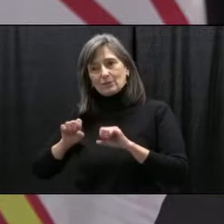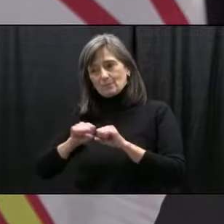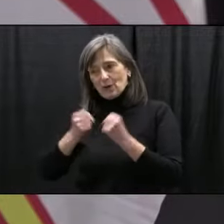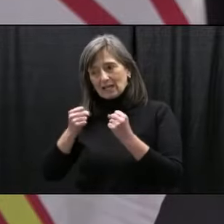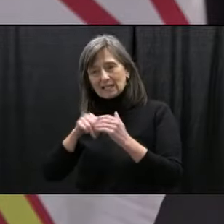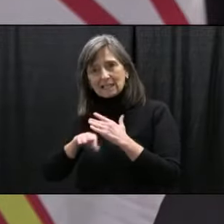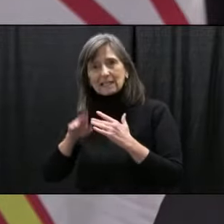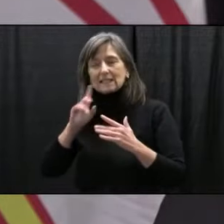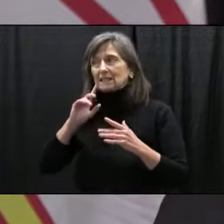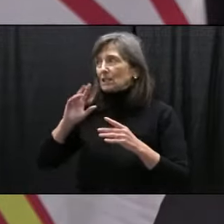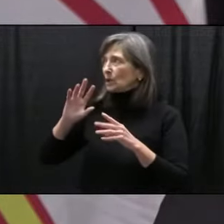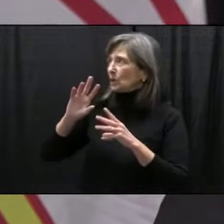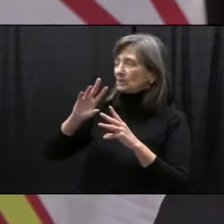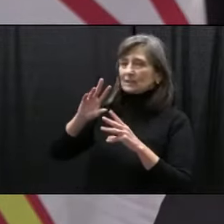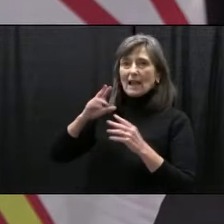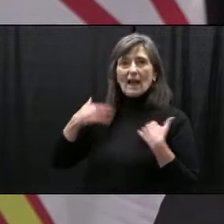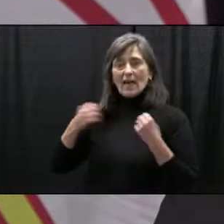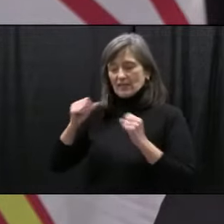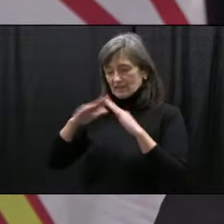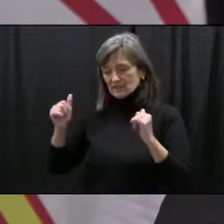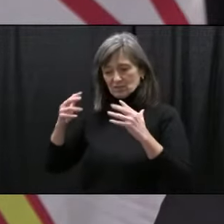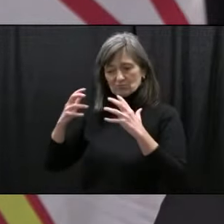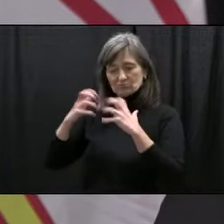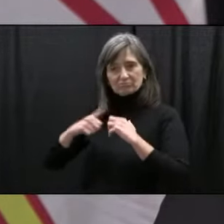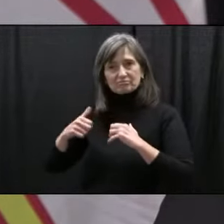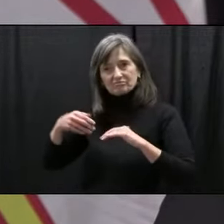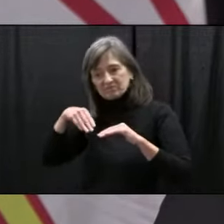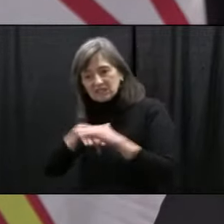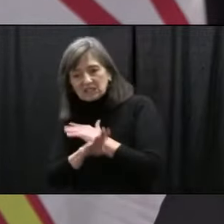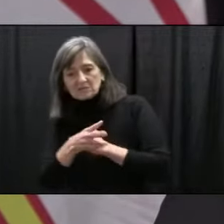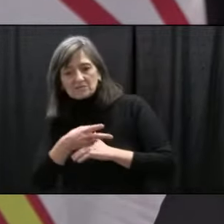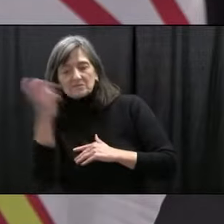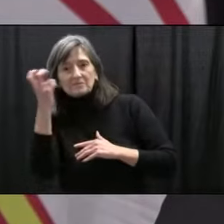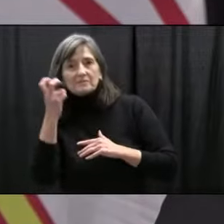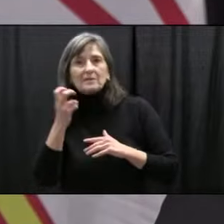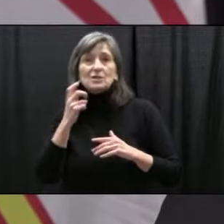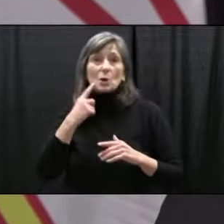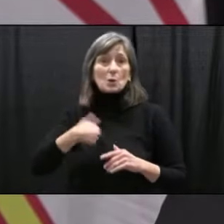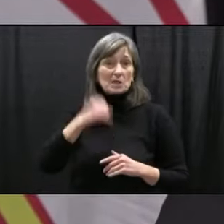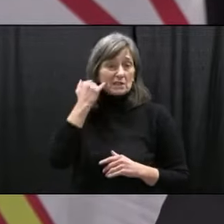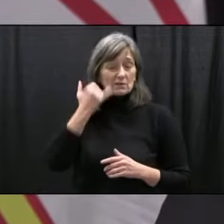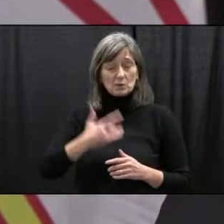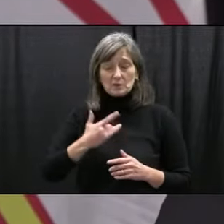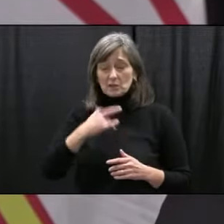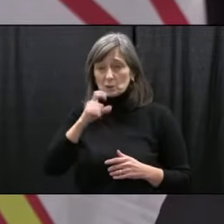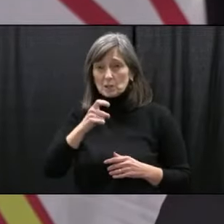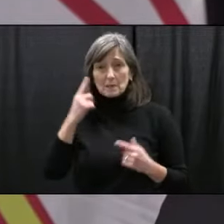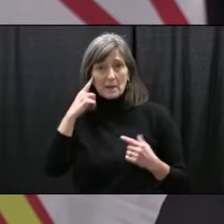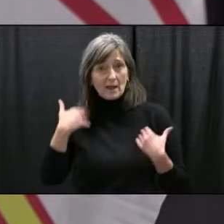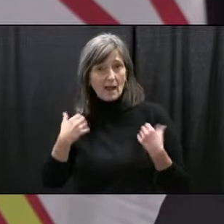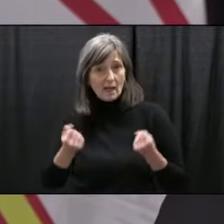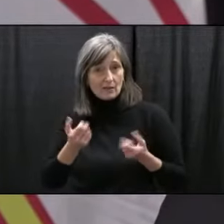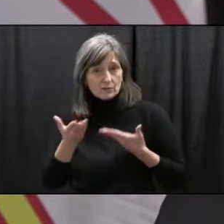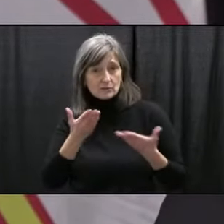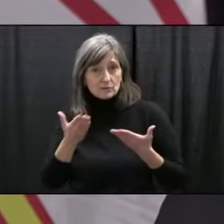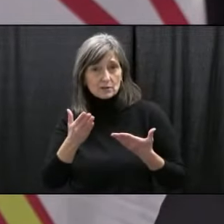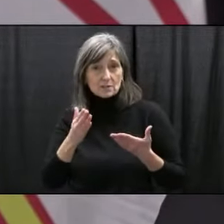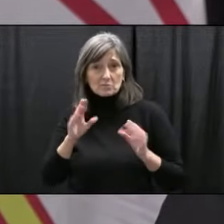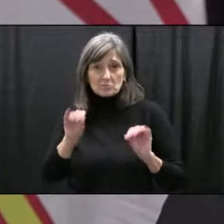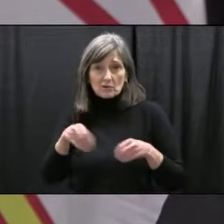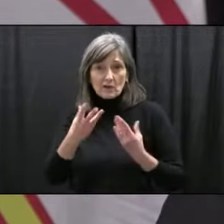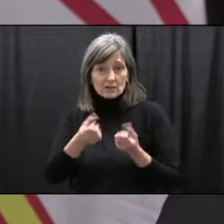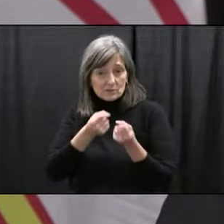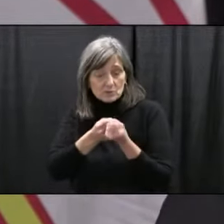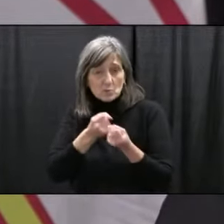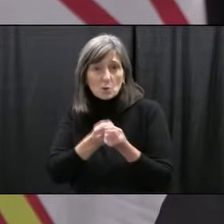mental health. And so we would encourage you to avail of mental health services within the regional health authorities,